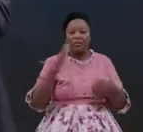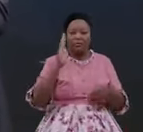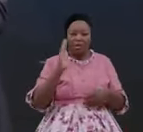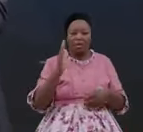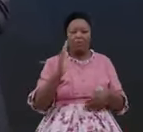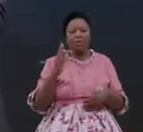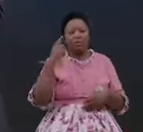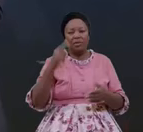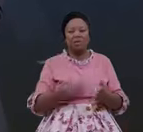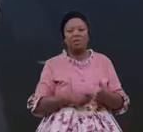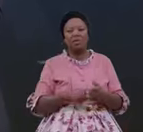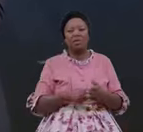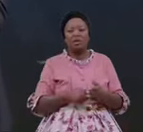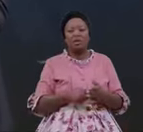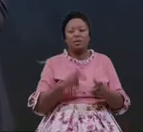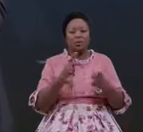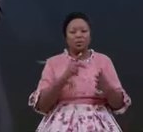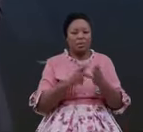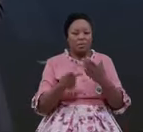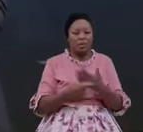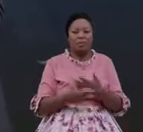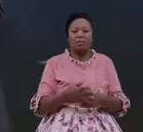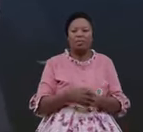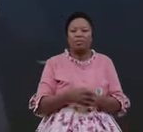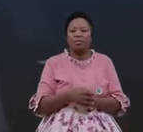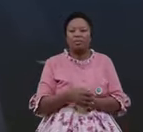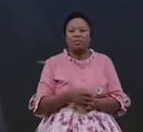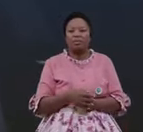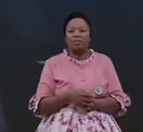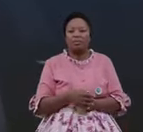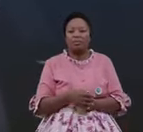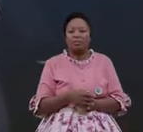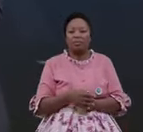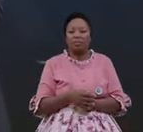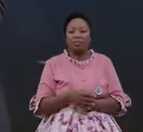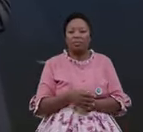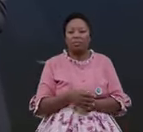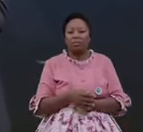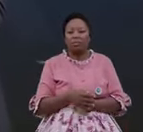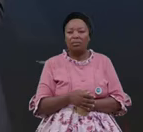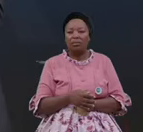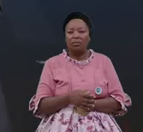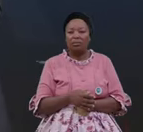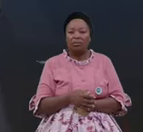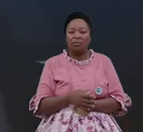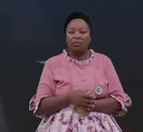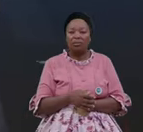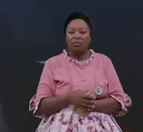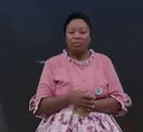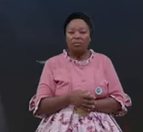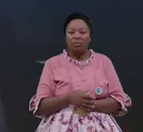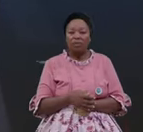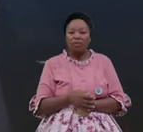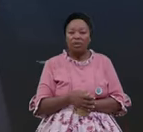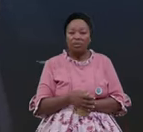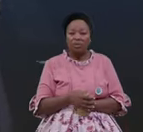it's a unique crus to my mind the massiveness the P received on Thursday was massive